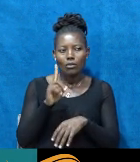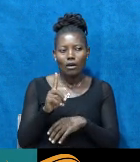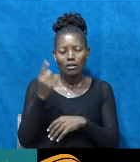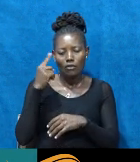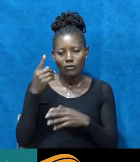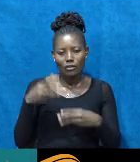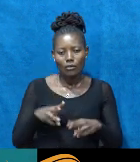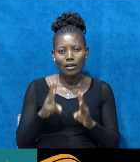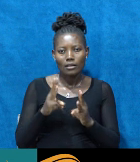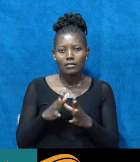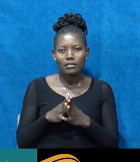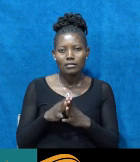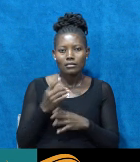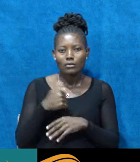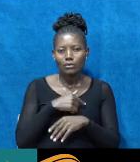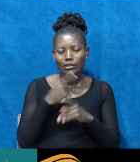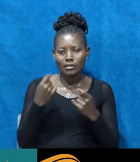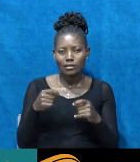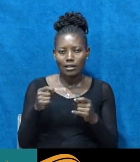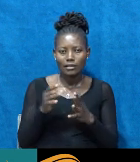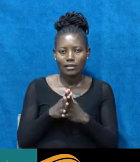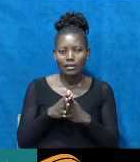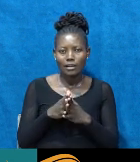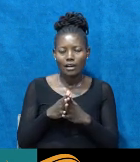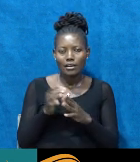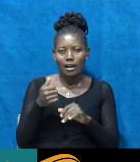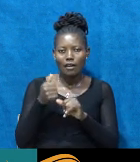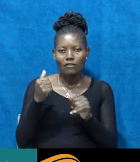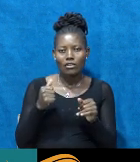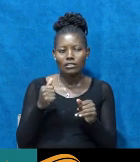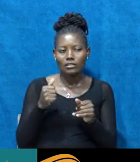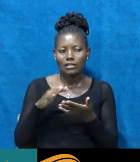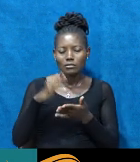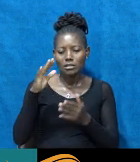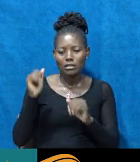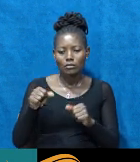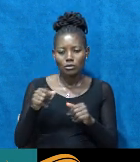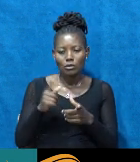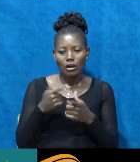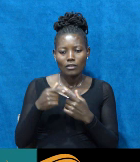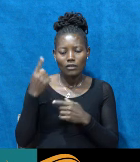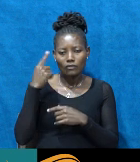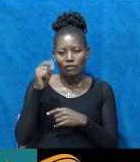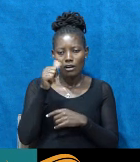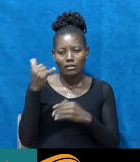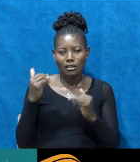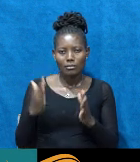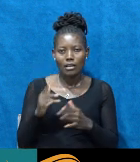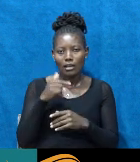we try and discourage it as much as possible. And then for athletes who find that they now cannot do